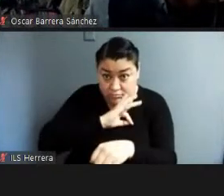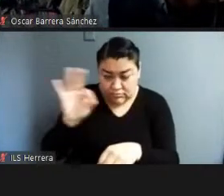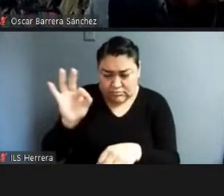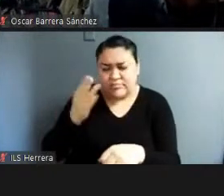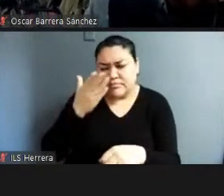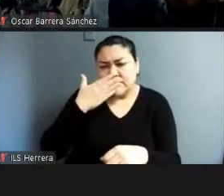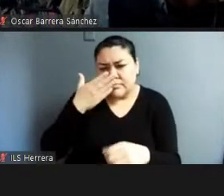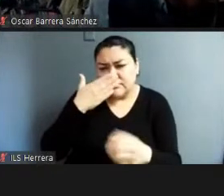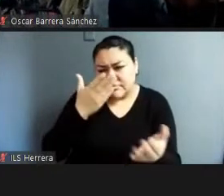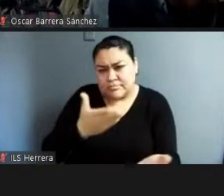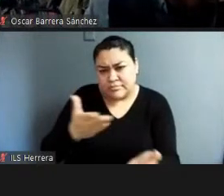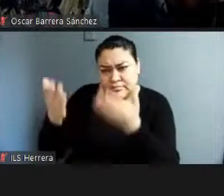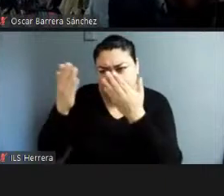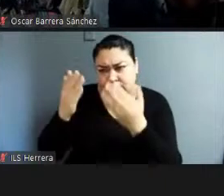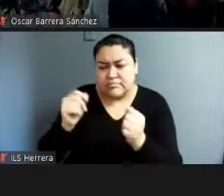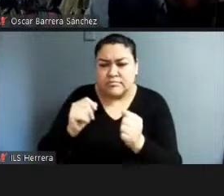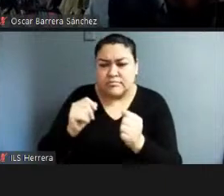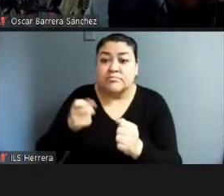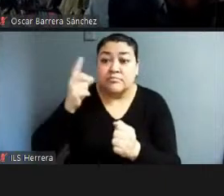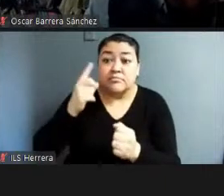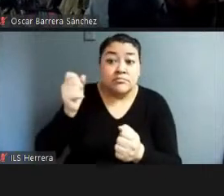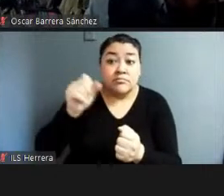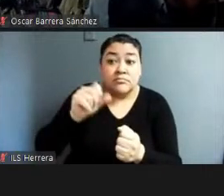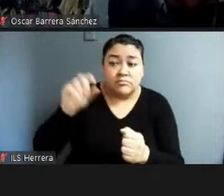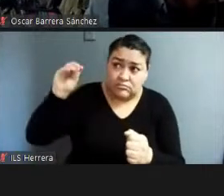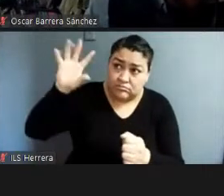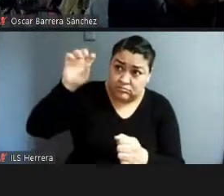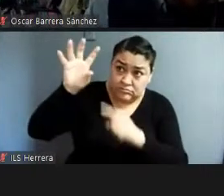you who cannot stay longer.